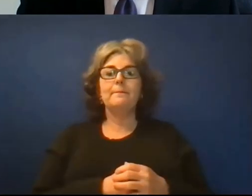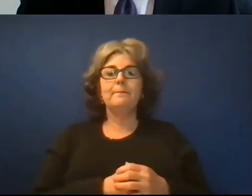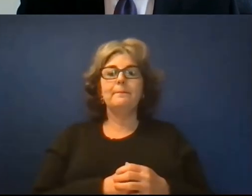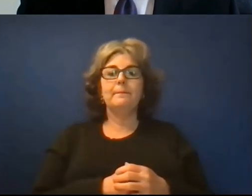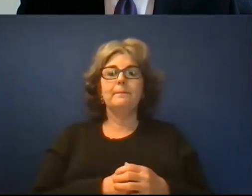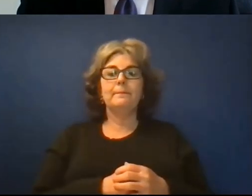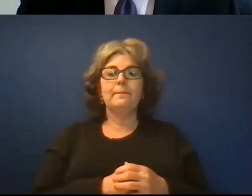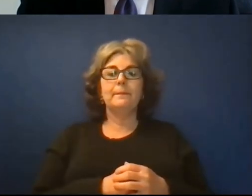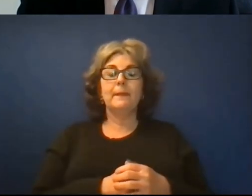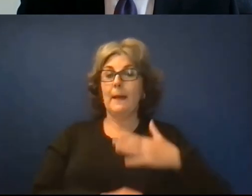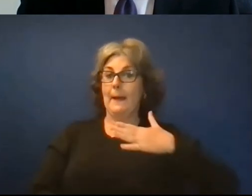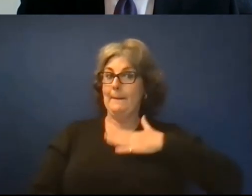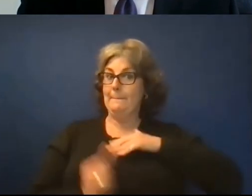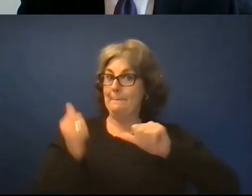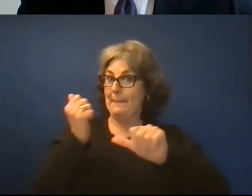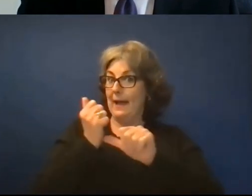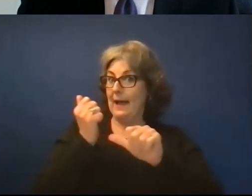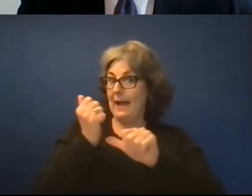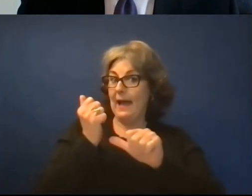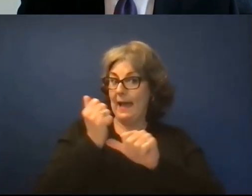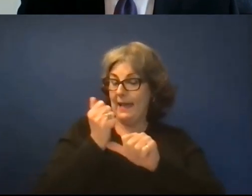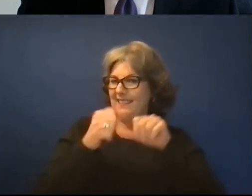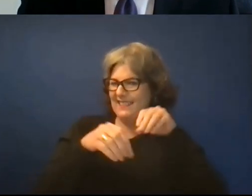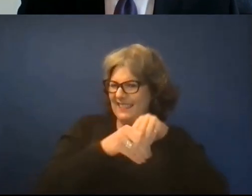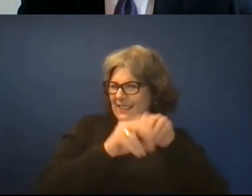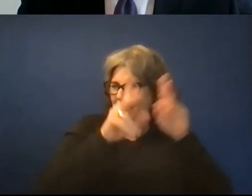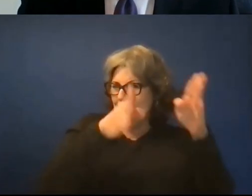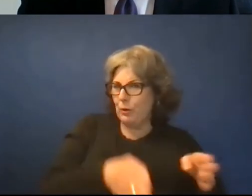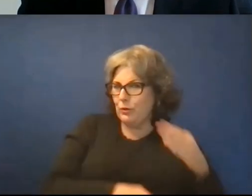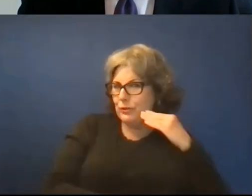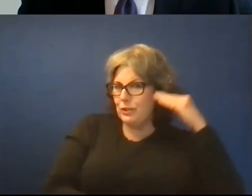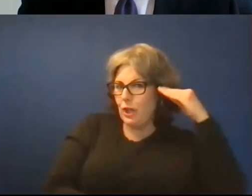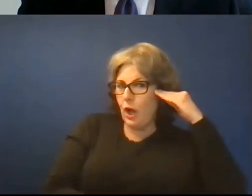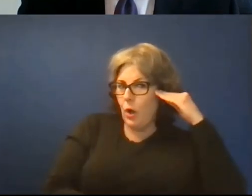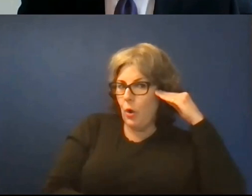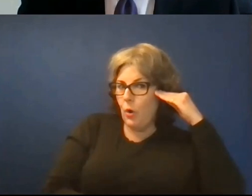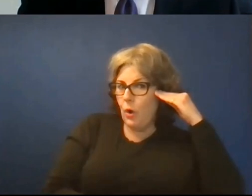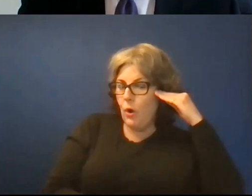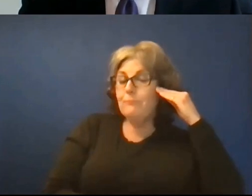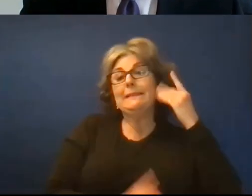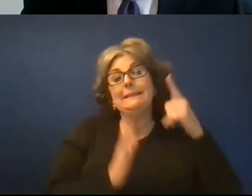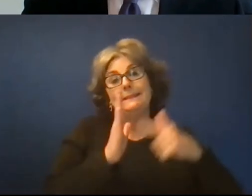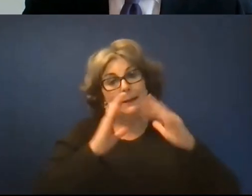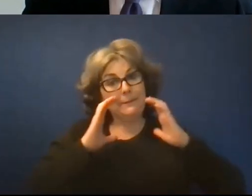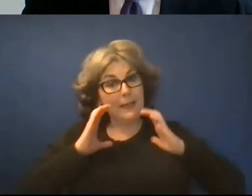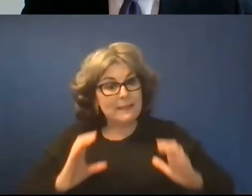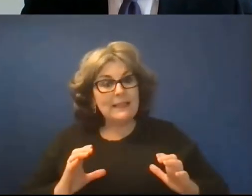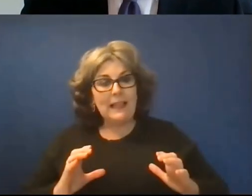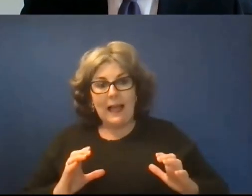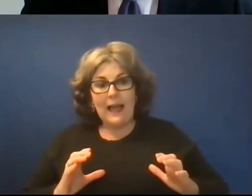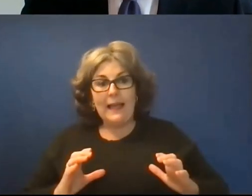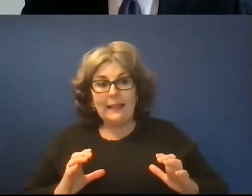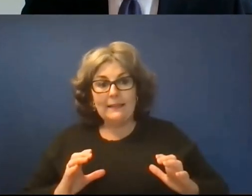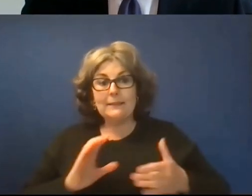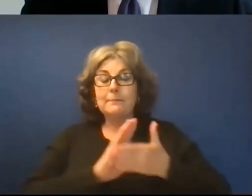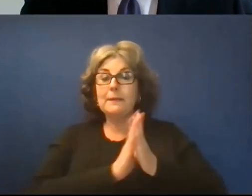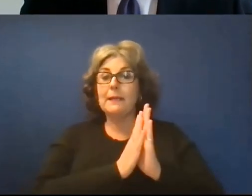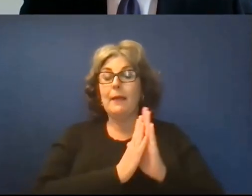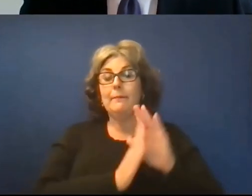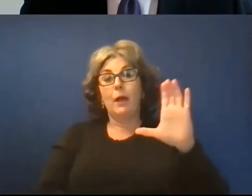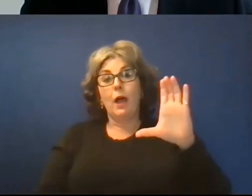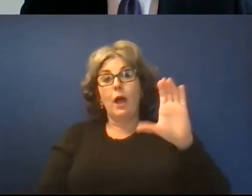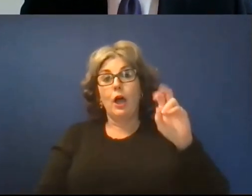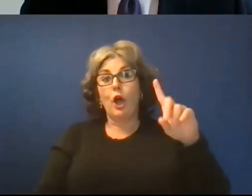With my aides providing care in the home, we came across clients who became positive